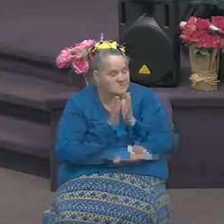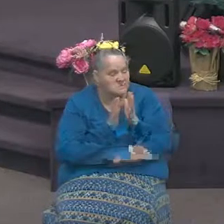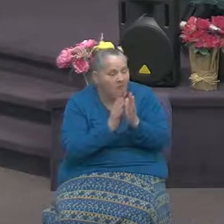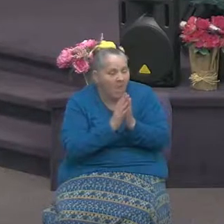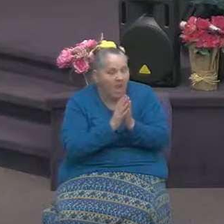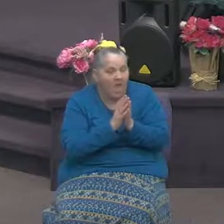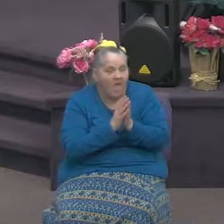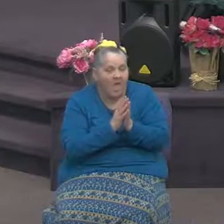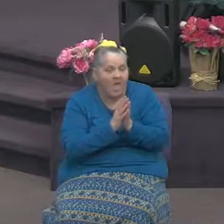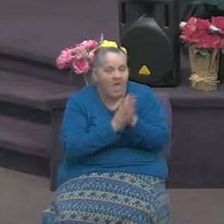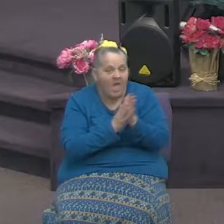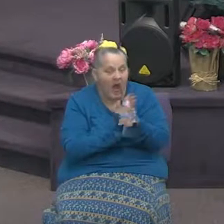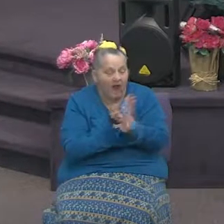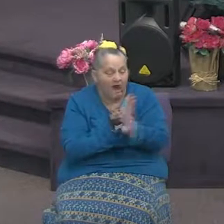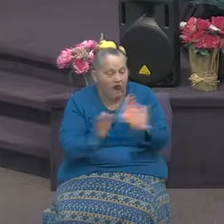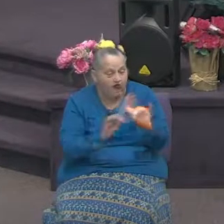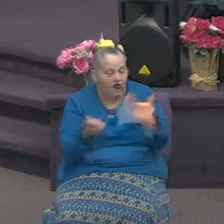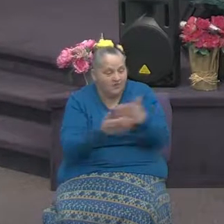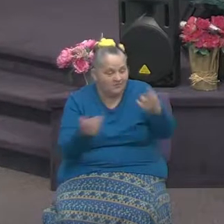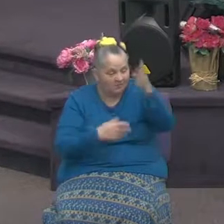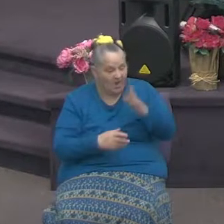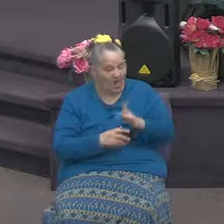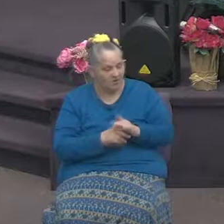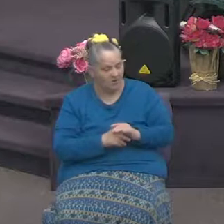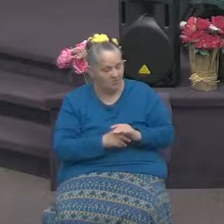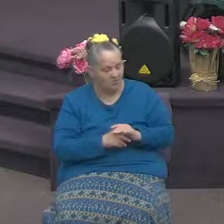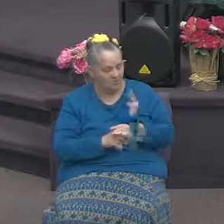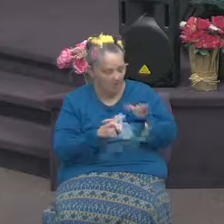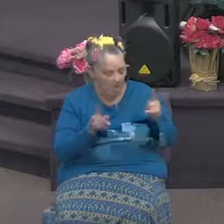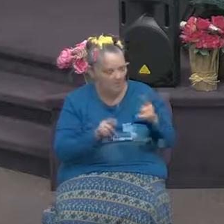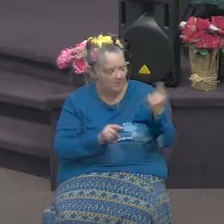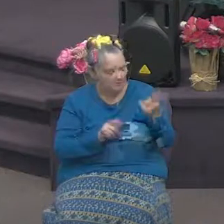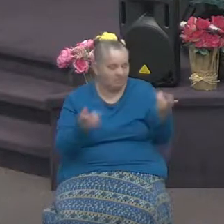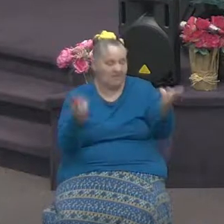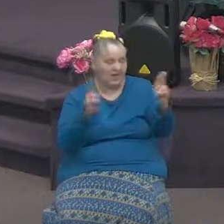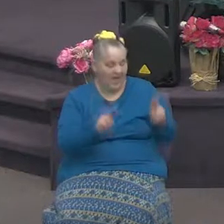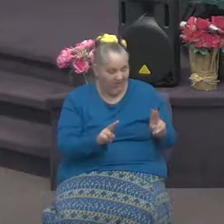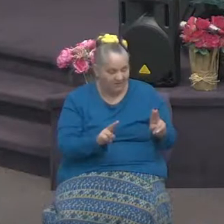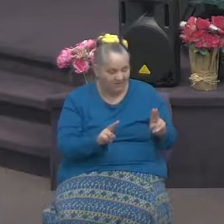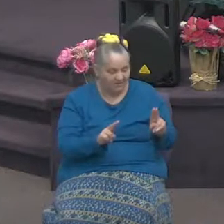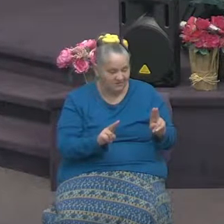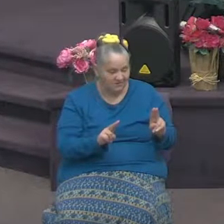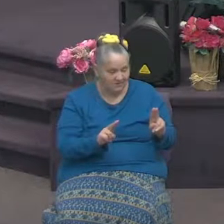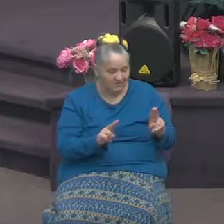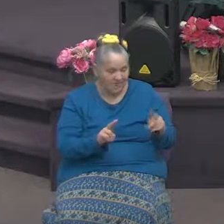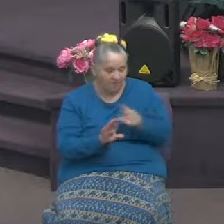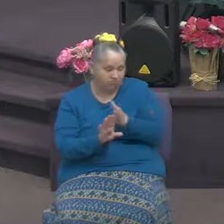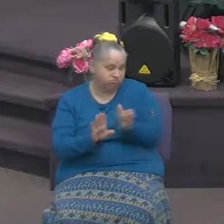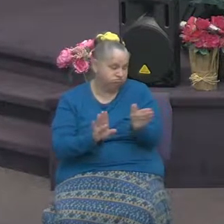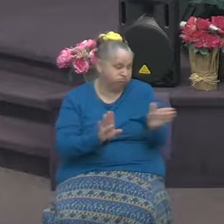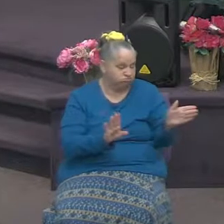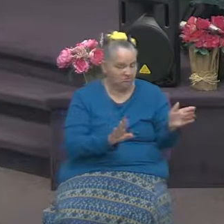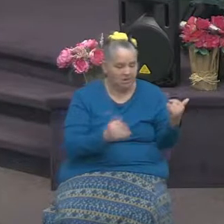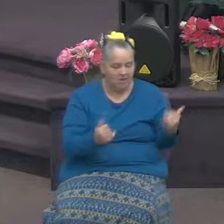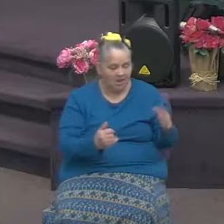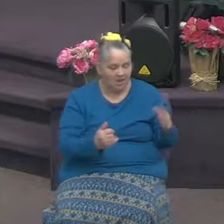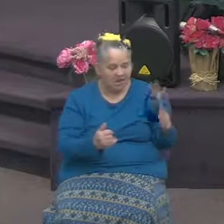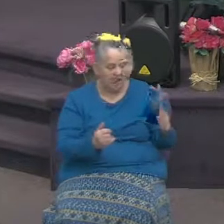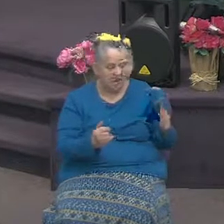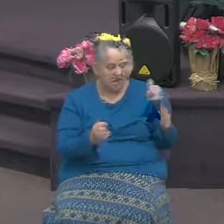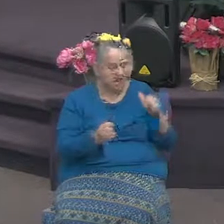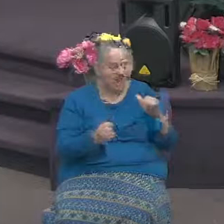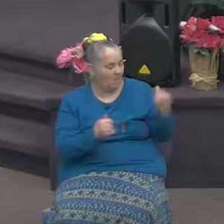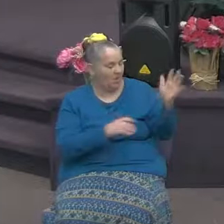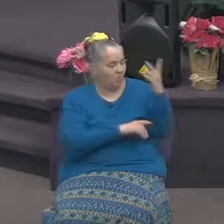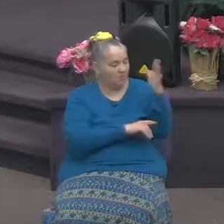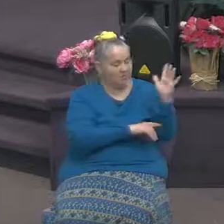to do things for God. Maybe you began to walk with him at one point, but then something happened and it derailed you. And now you find yourself in the